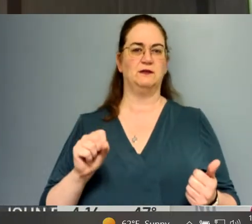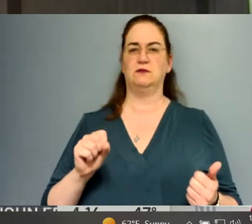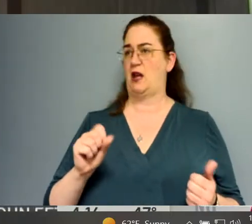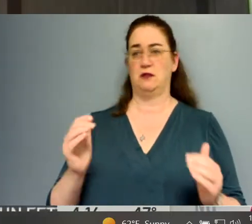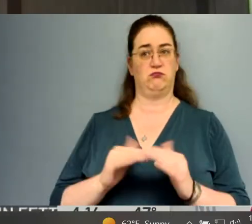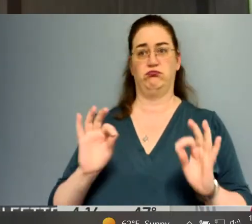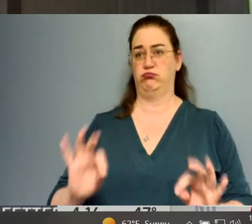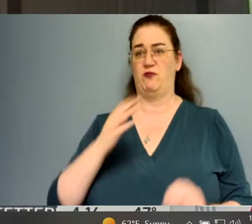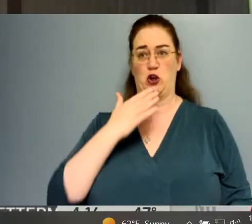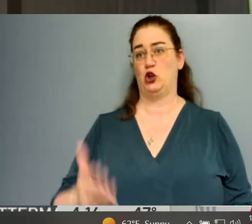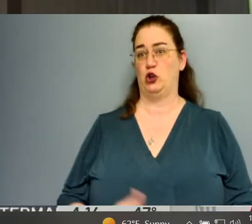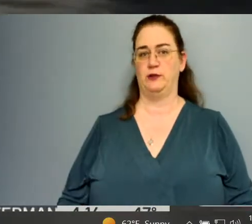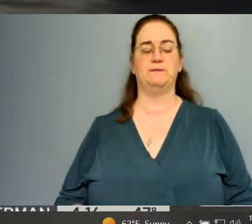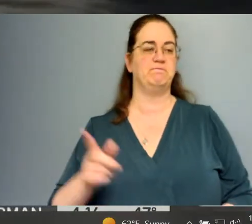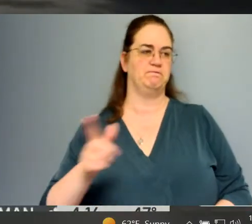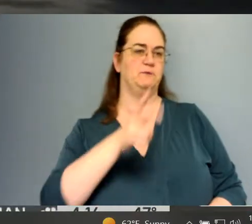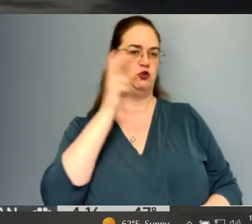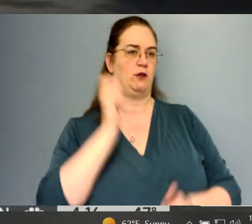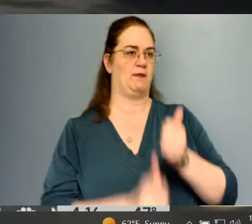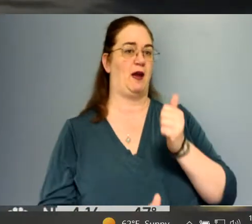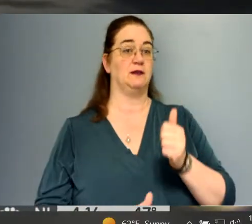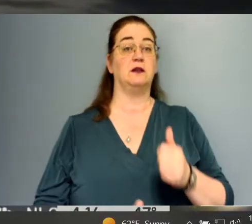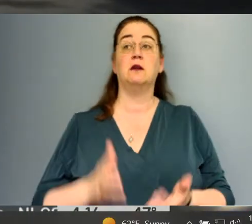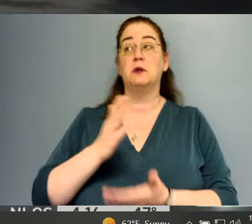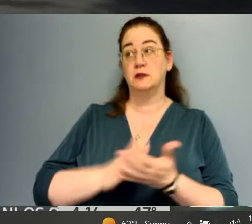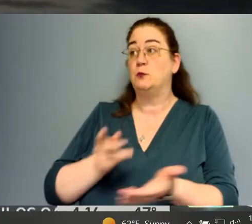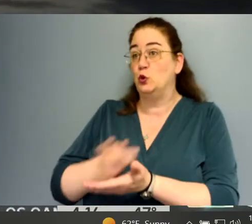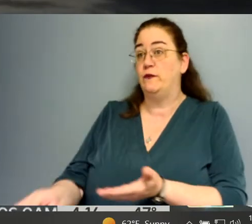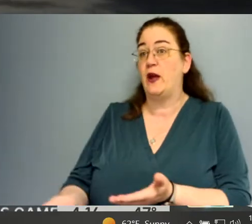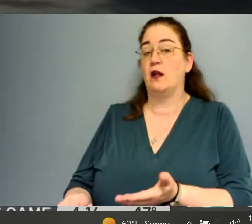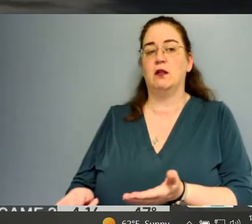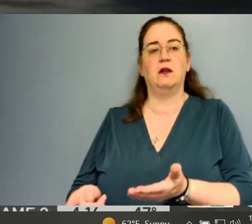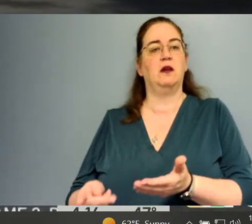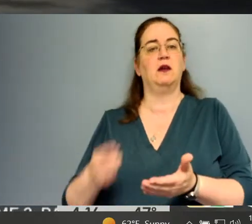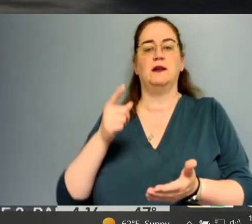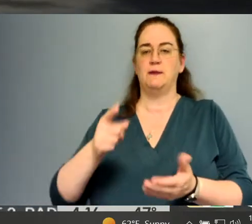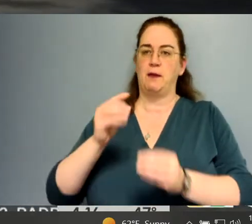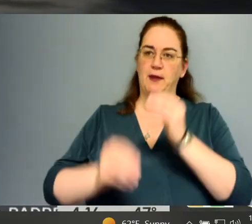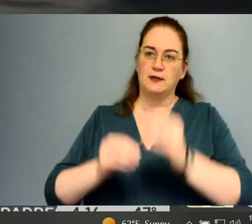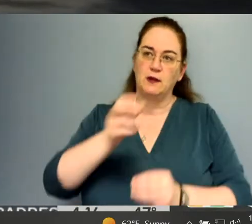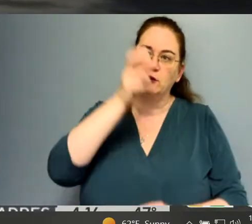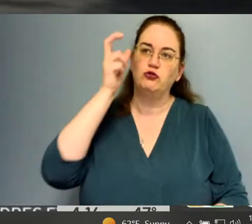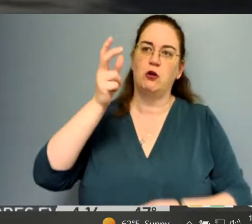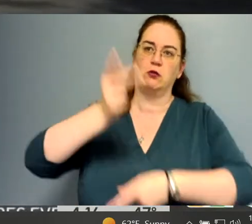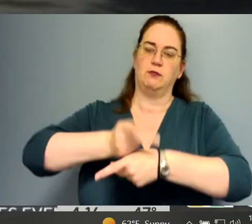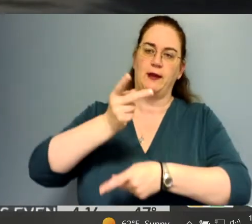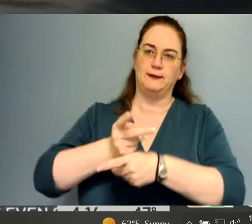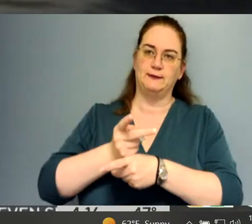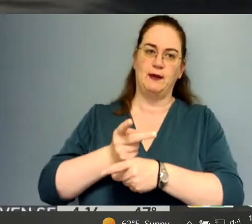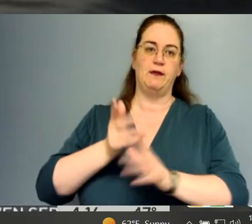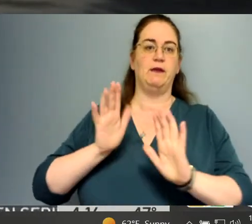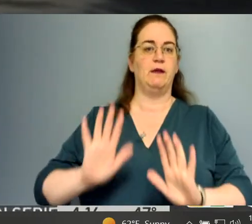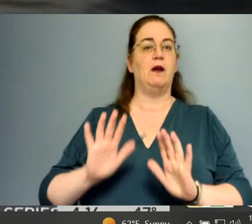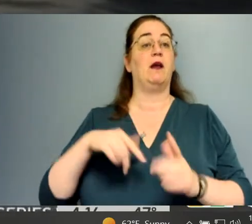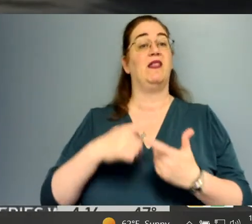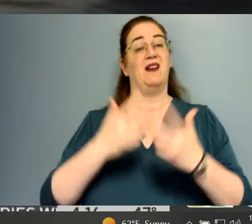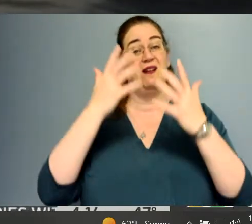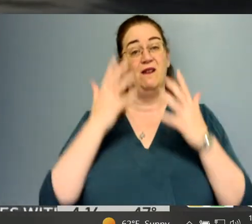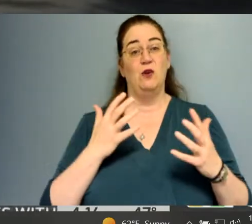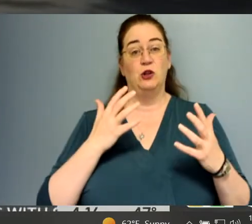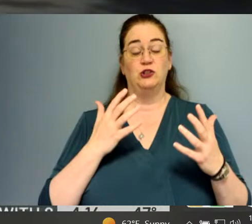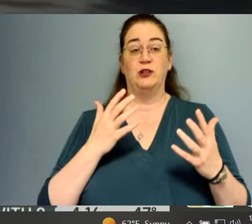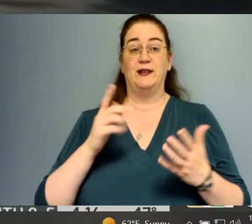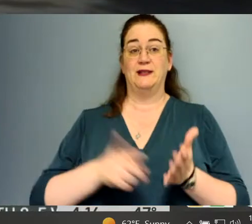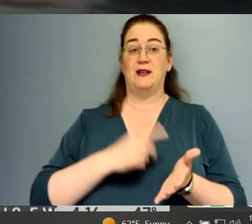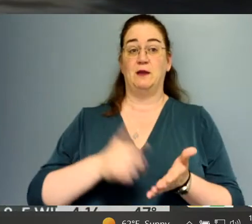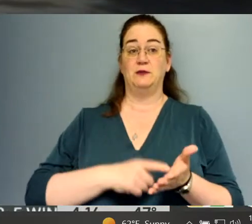good. it passed. But some of them do fail. It's about maintenance of the truck and maintaining the truck. And then, unfortunately,